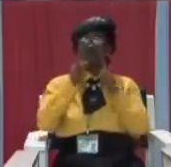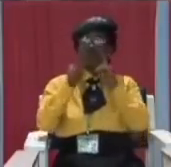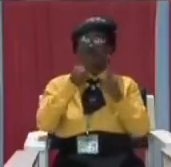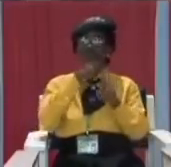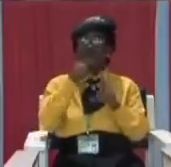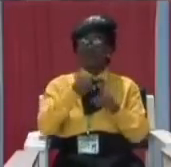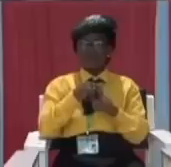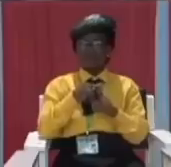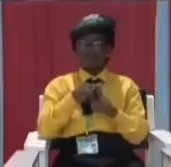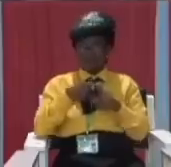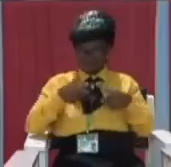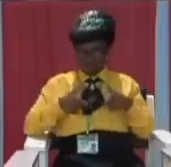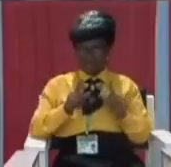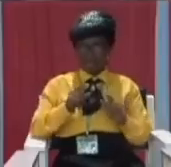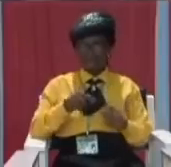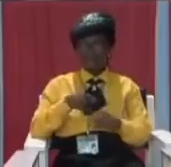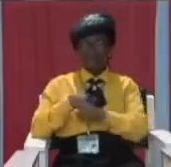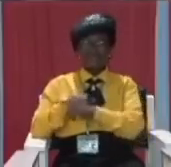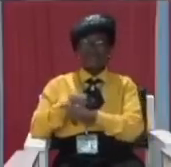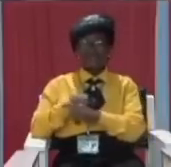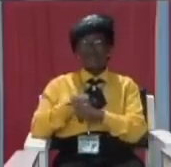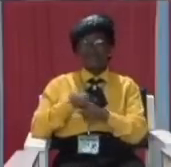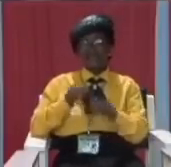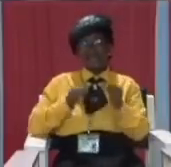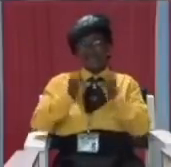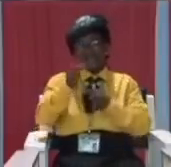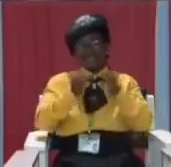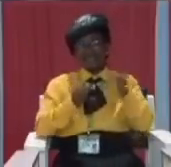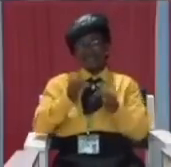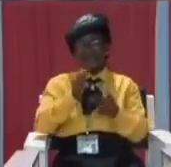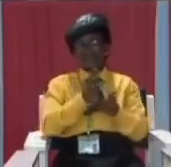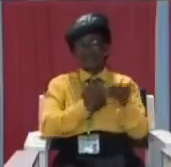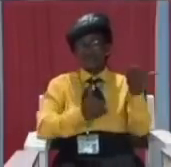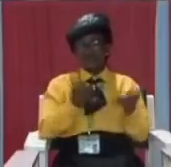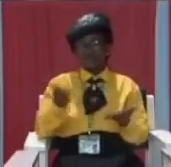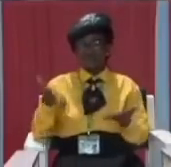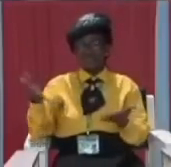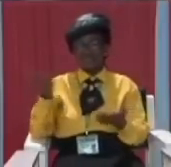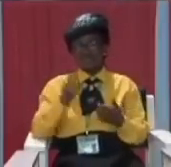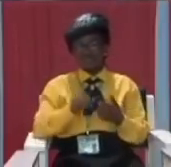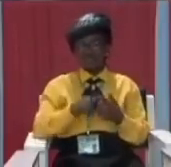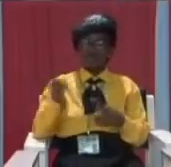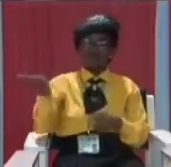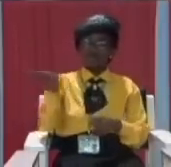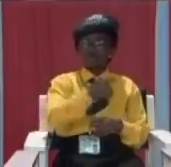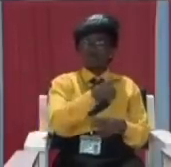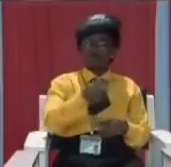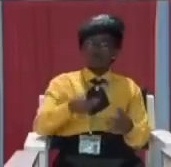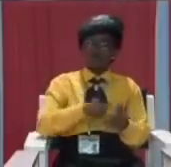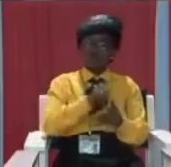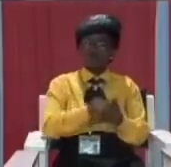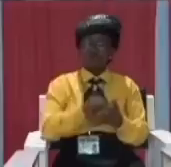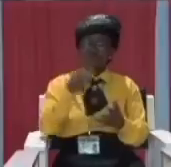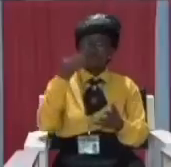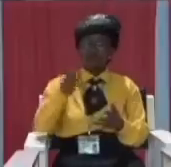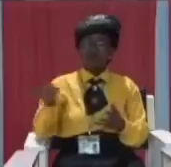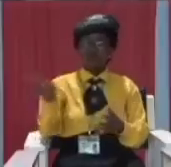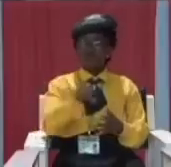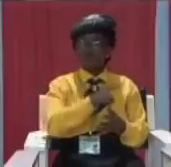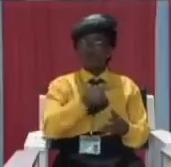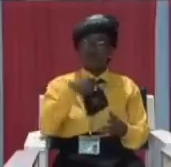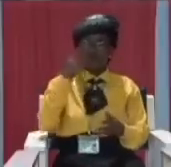let me explain something to you. Those of you who have had the